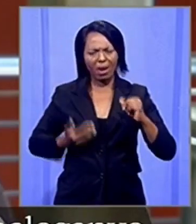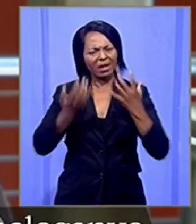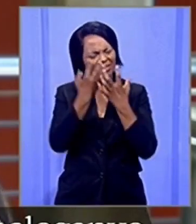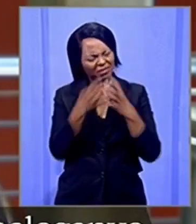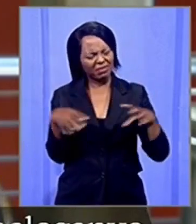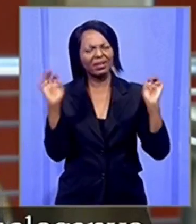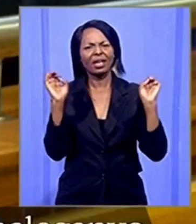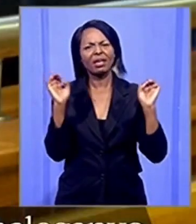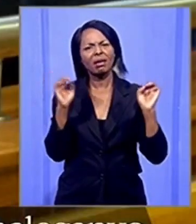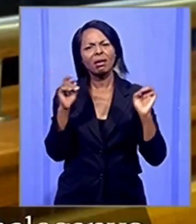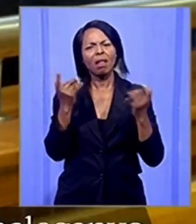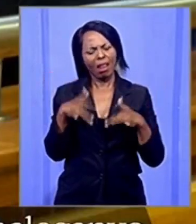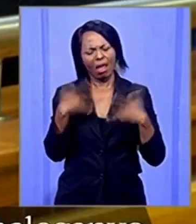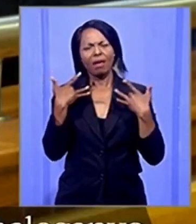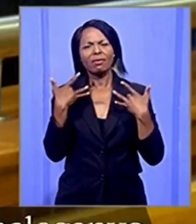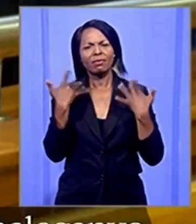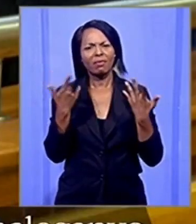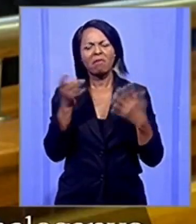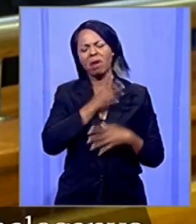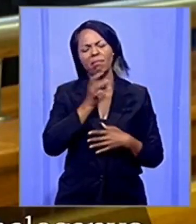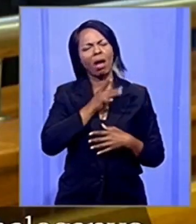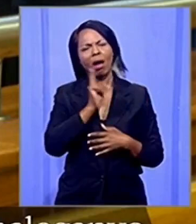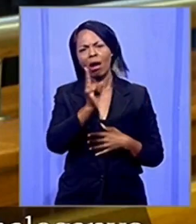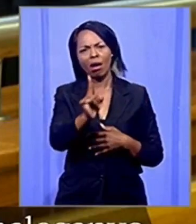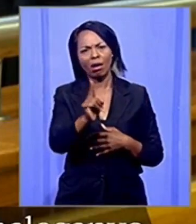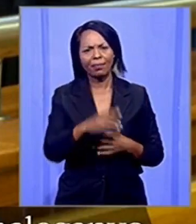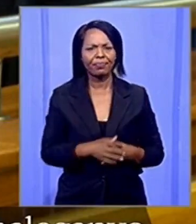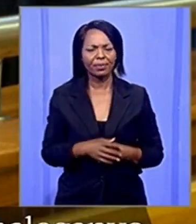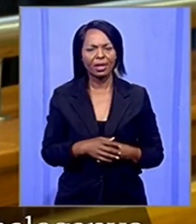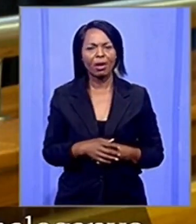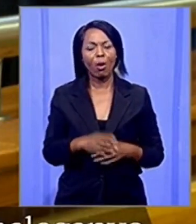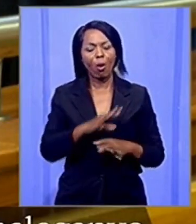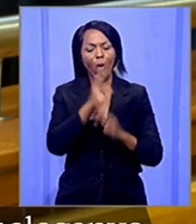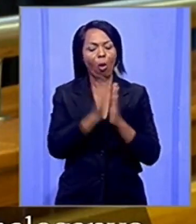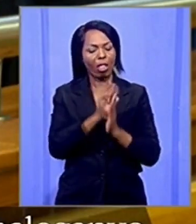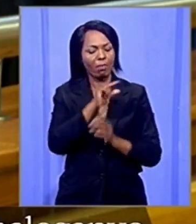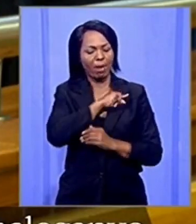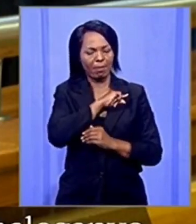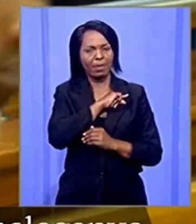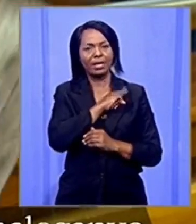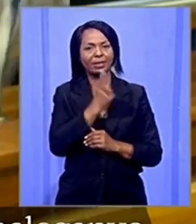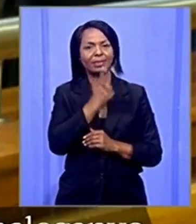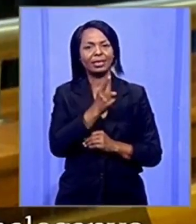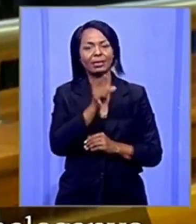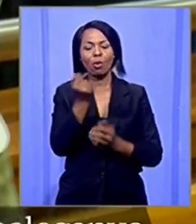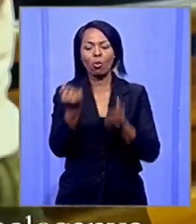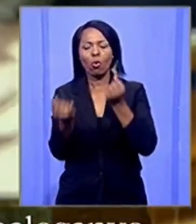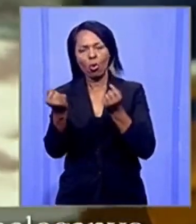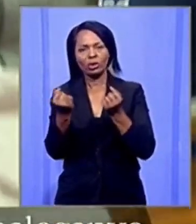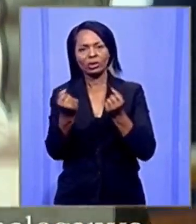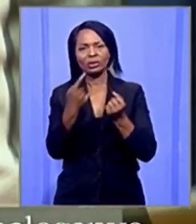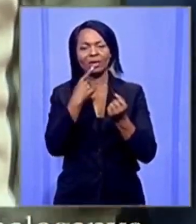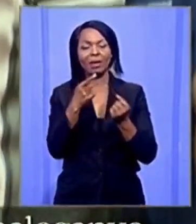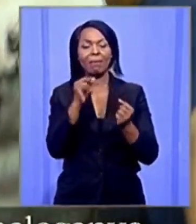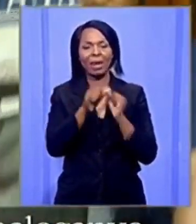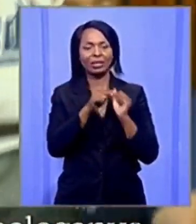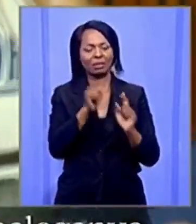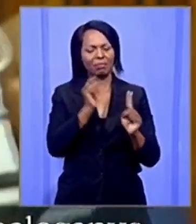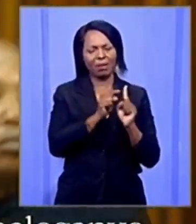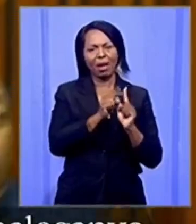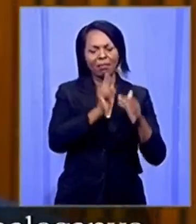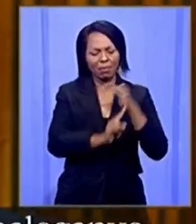from fear and harm. Mefuta ya melato ya boneng molato mo go yone e lebisitse kwa goreng kgotlatshekelo e mo romele kwa ngakeng ya